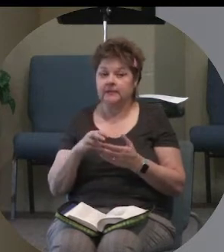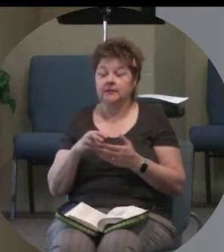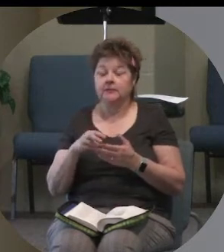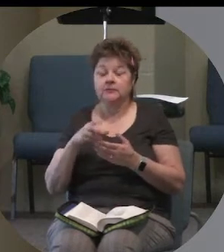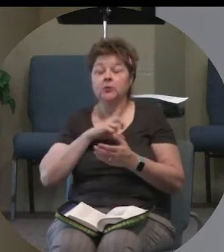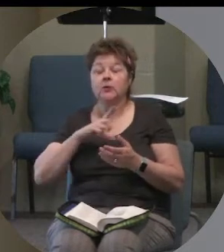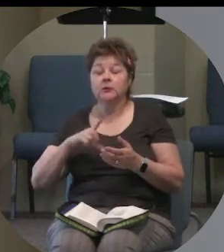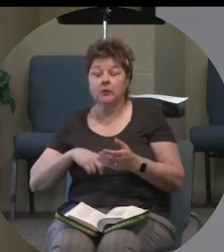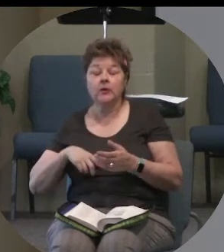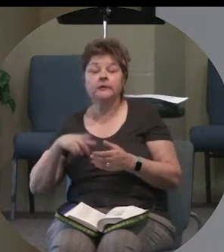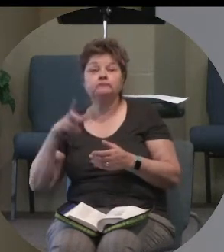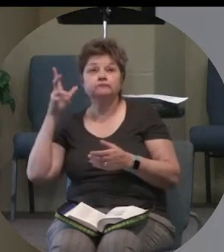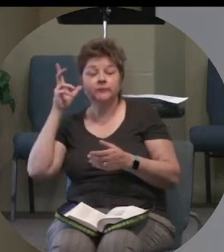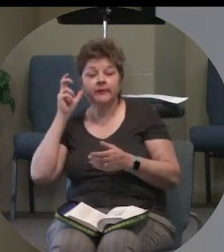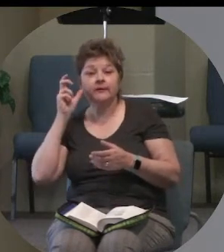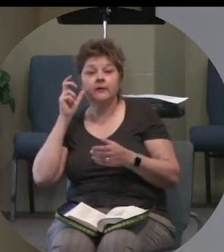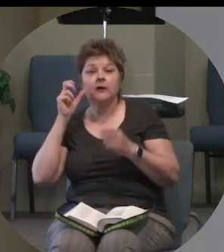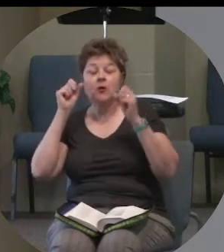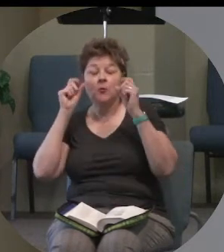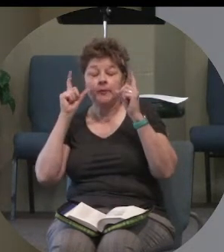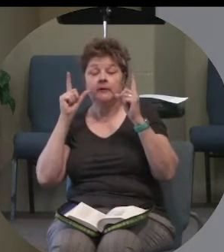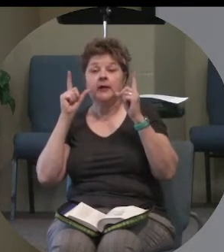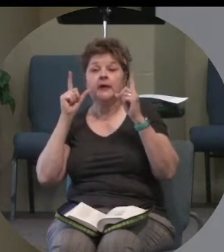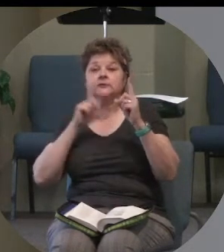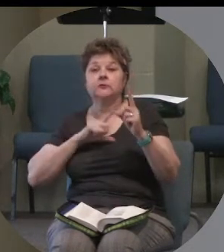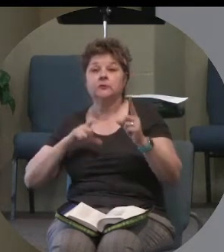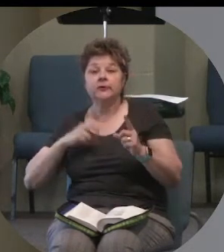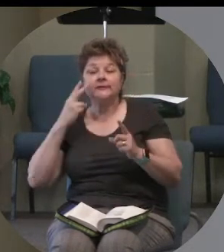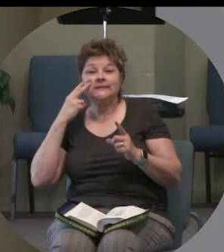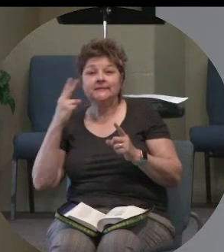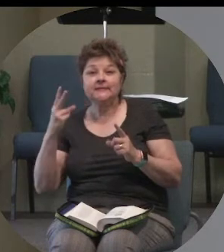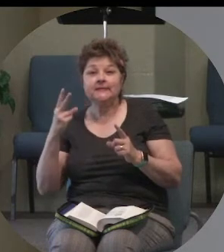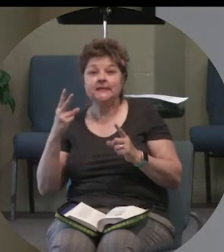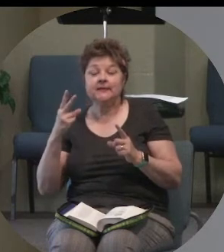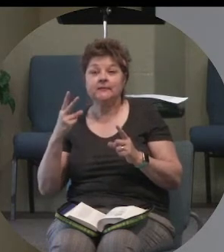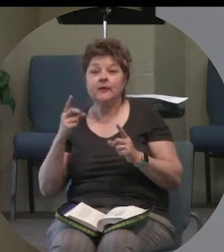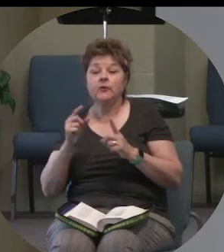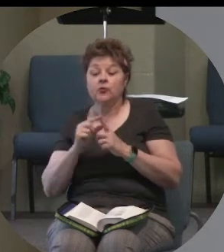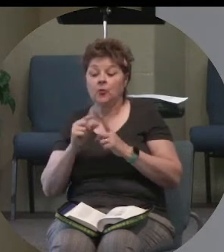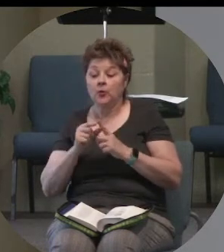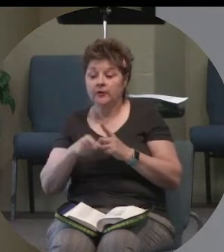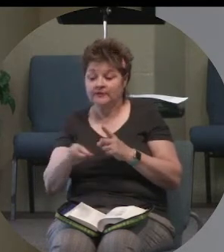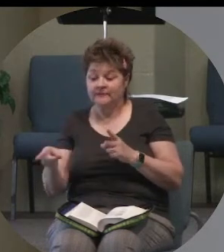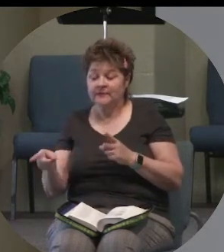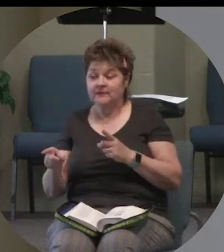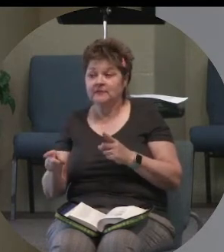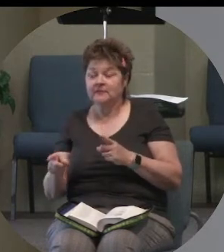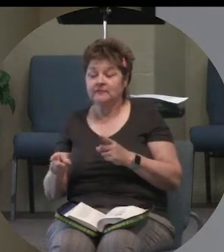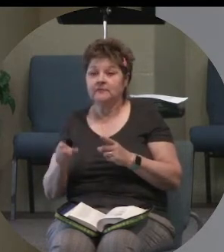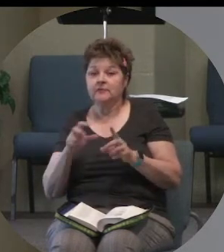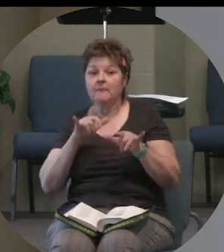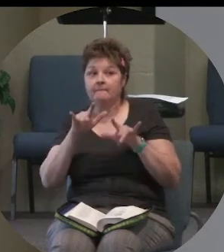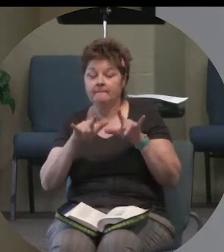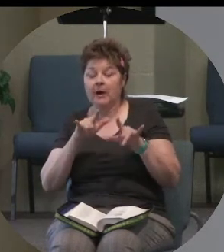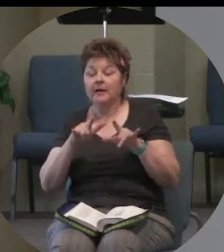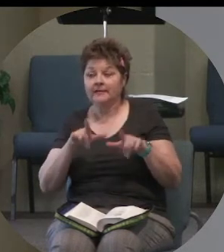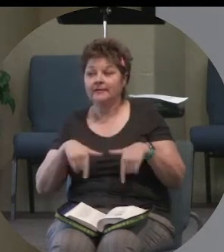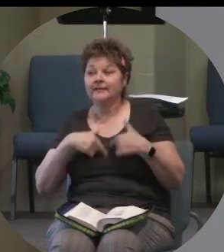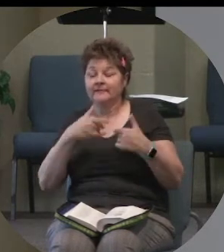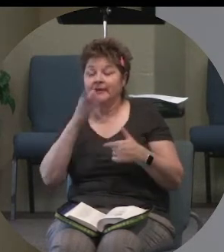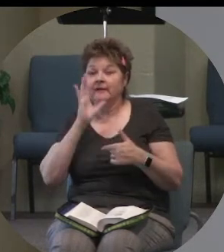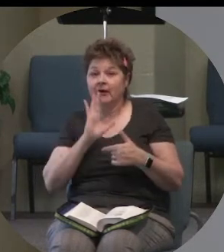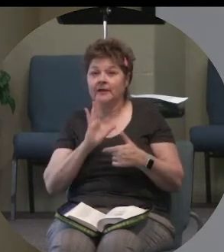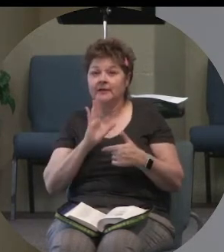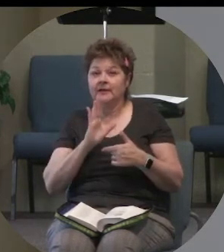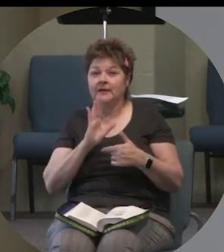and hear. Open your eyes, O Lord, and see, and hear the words of Sennacherib, which he has sent to mock the living God. He